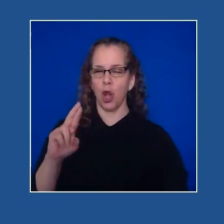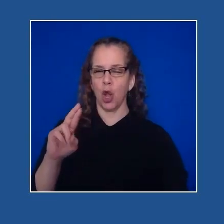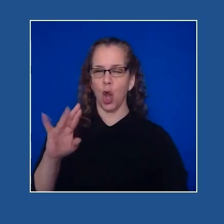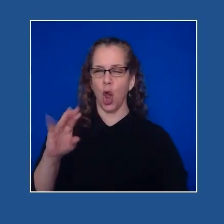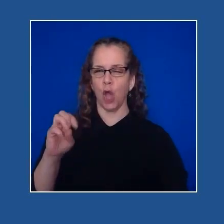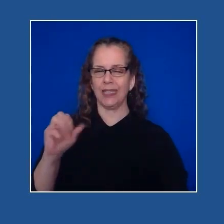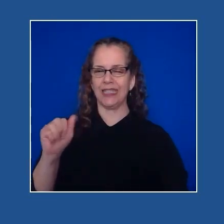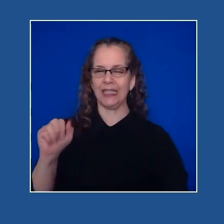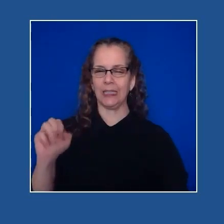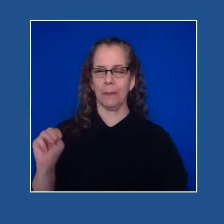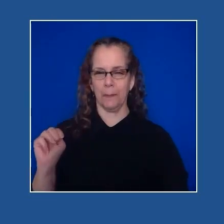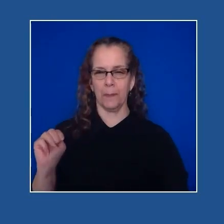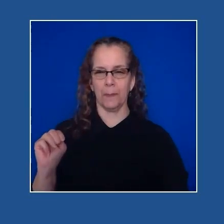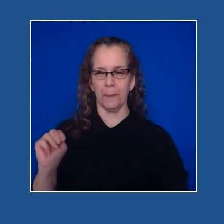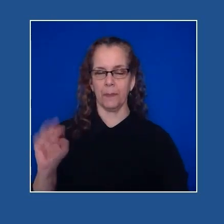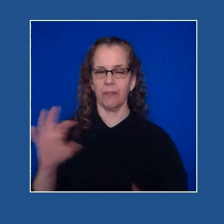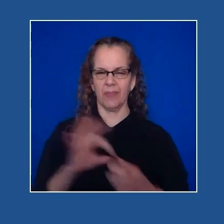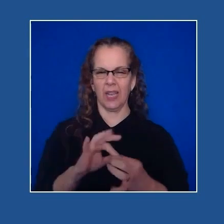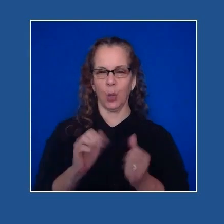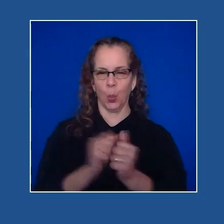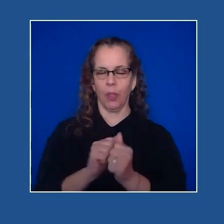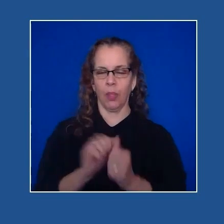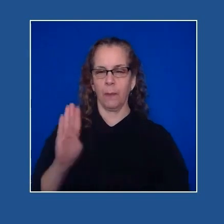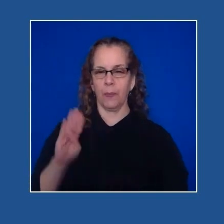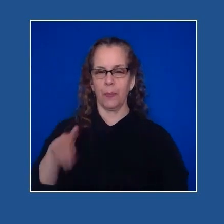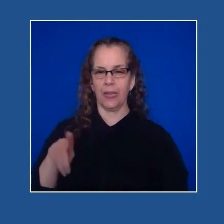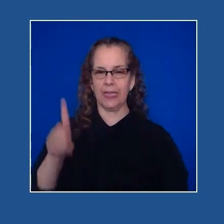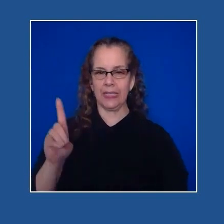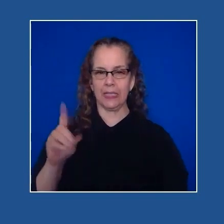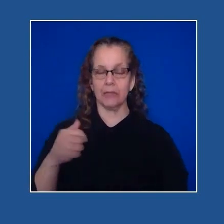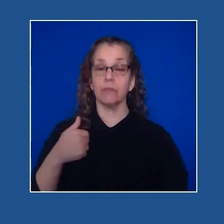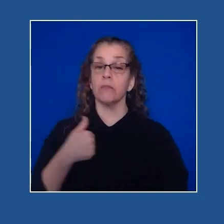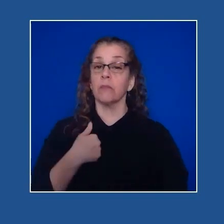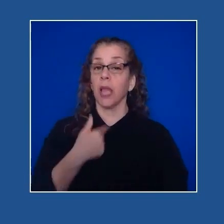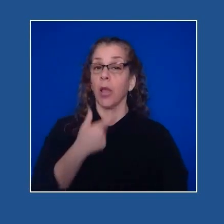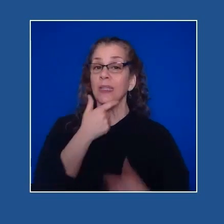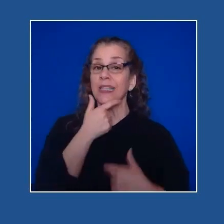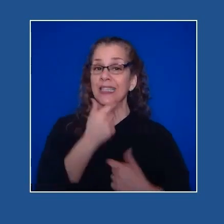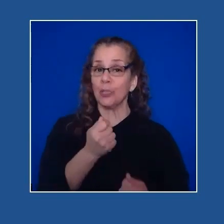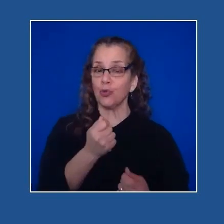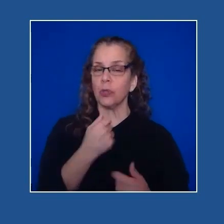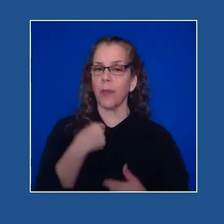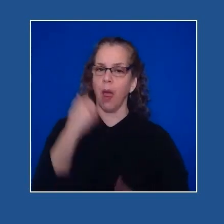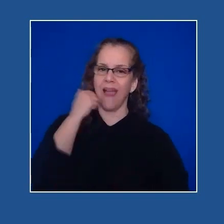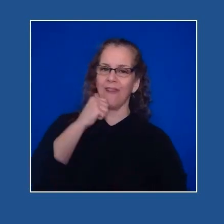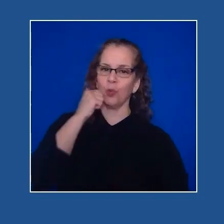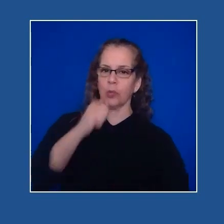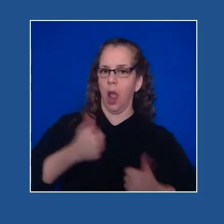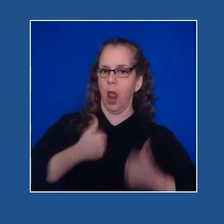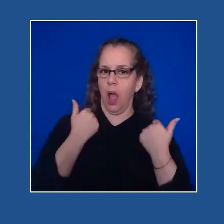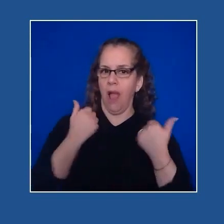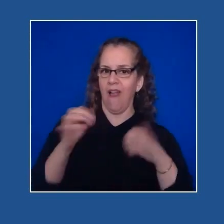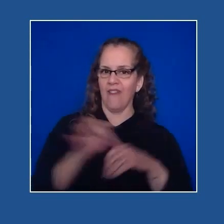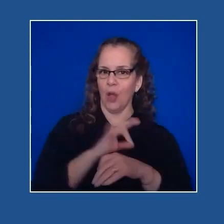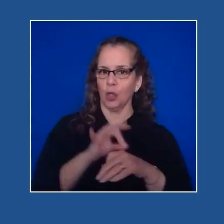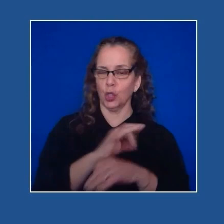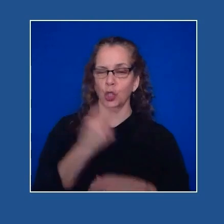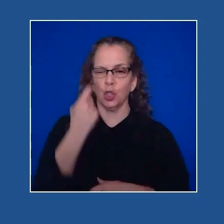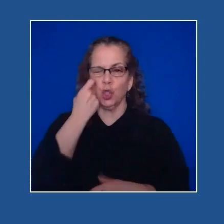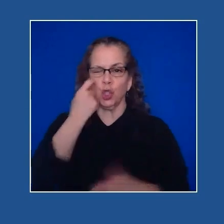I am particularly interested in daily life functioning, and we've just finished a scoping review on